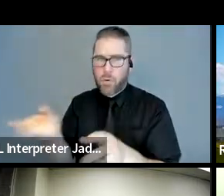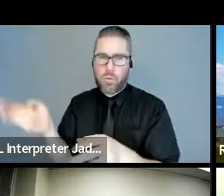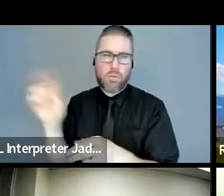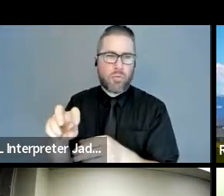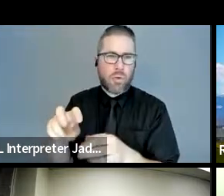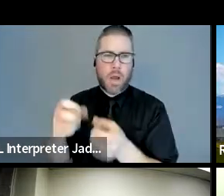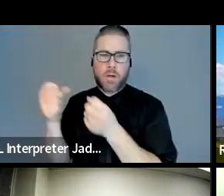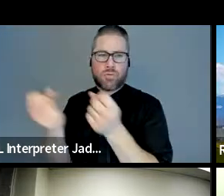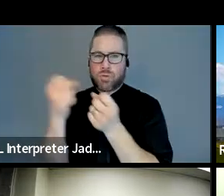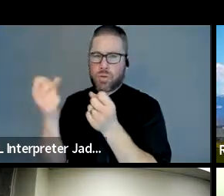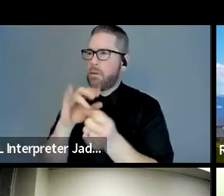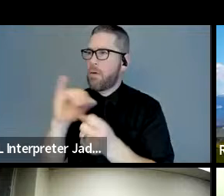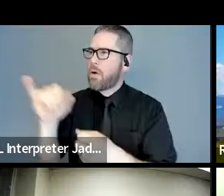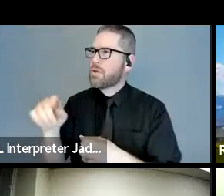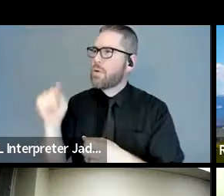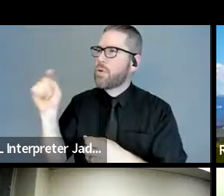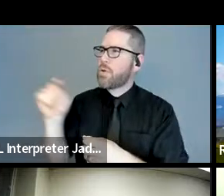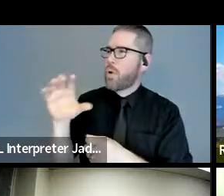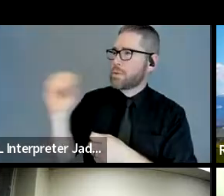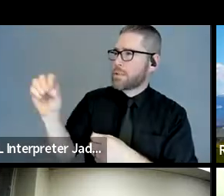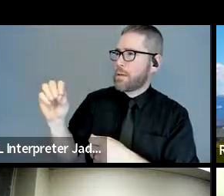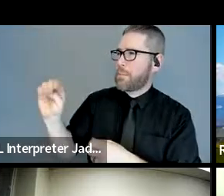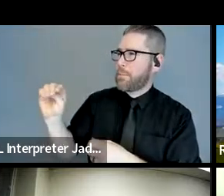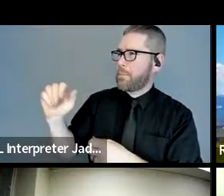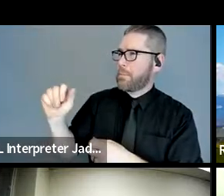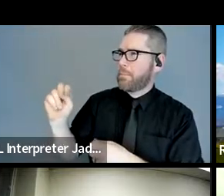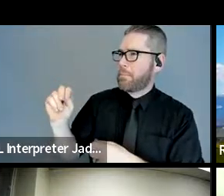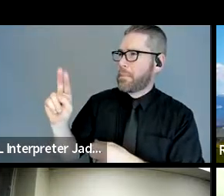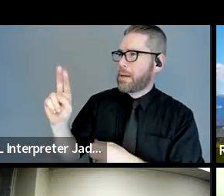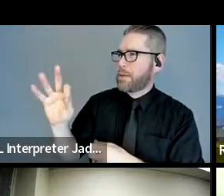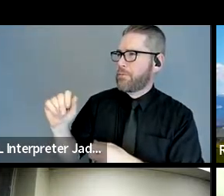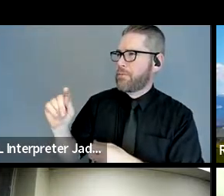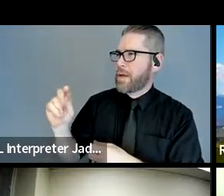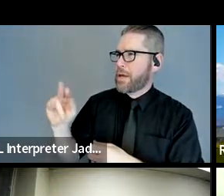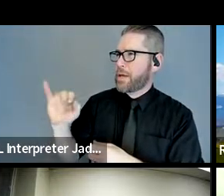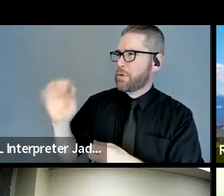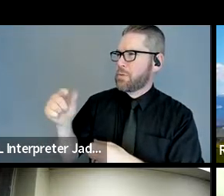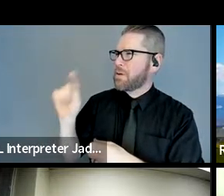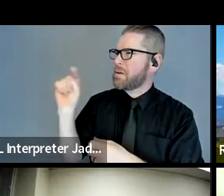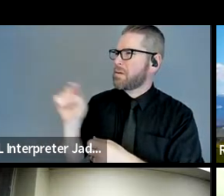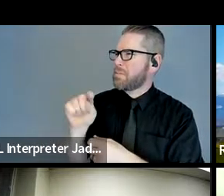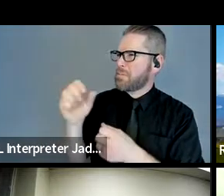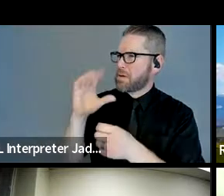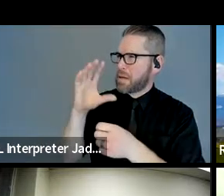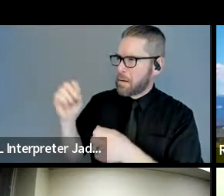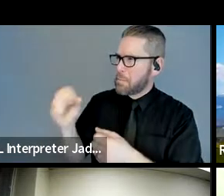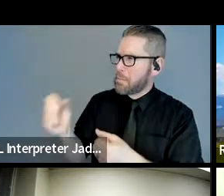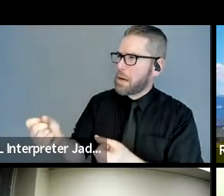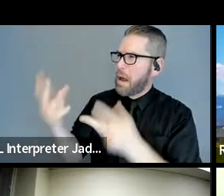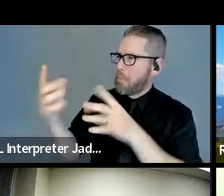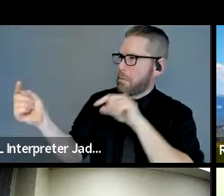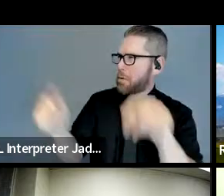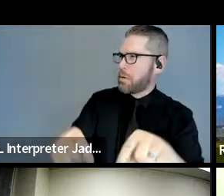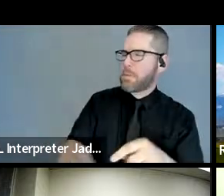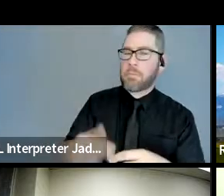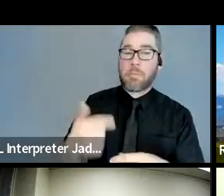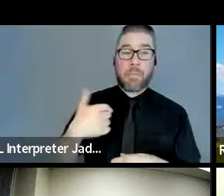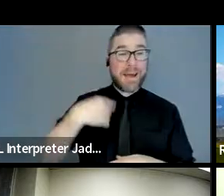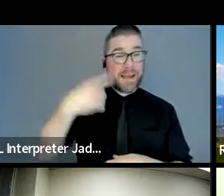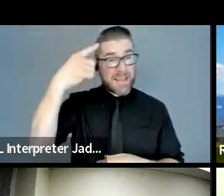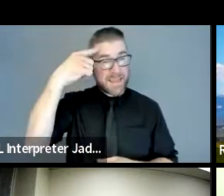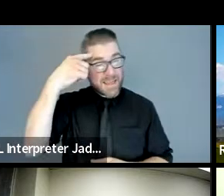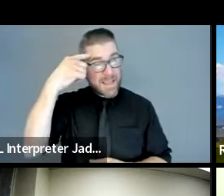coming out? Yeah, I believe there's going to be, I would say between 15